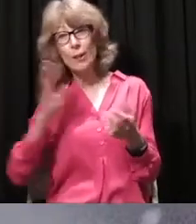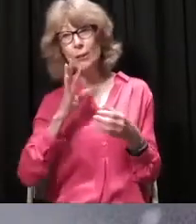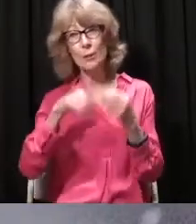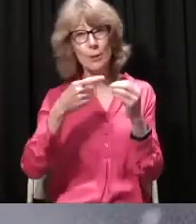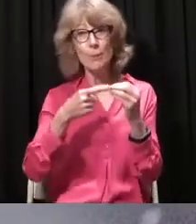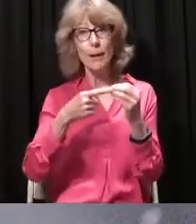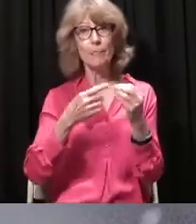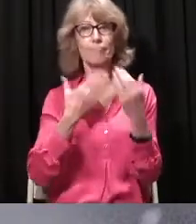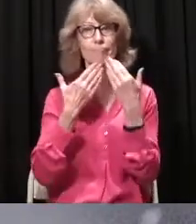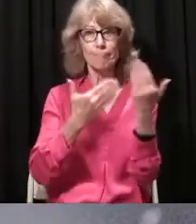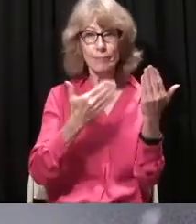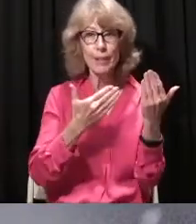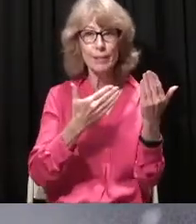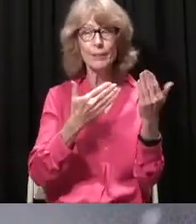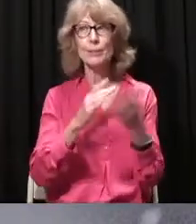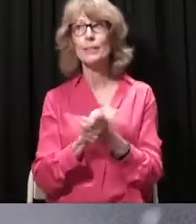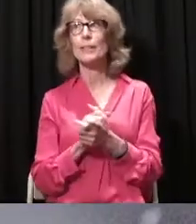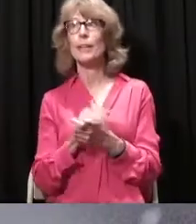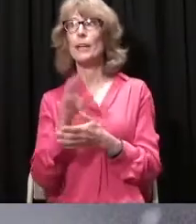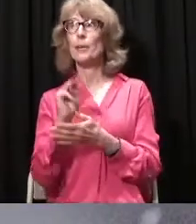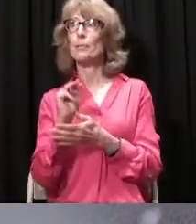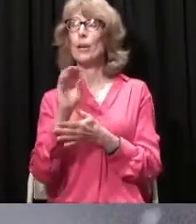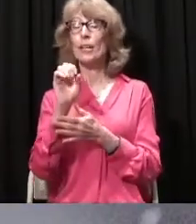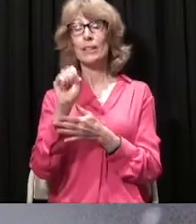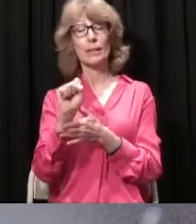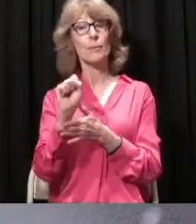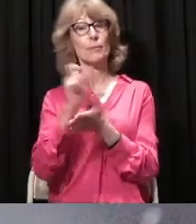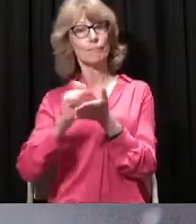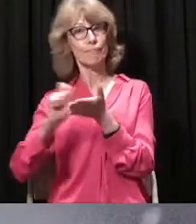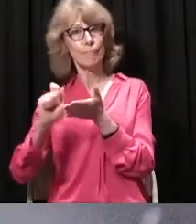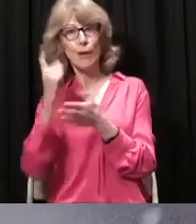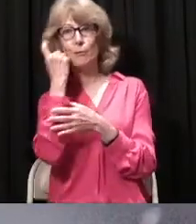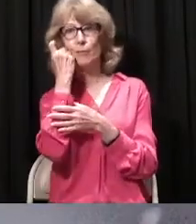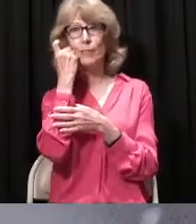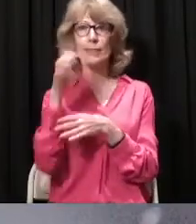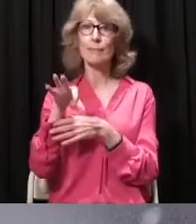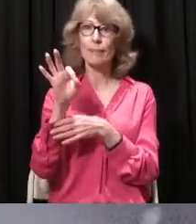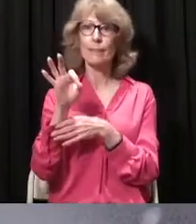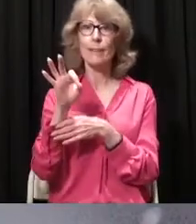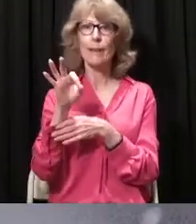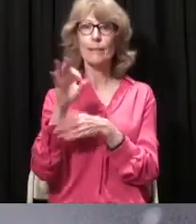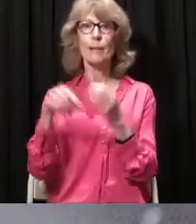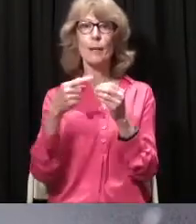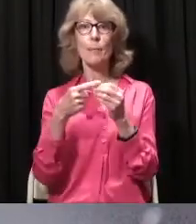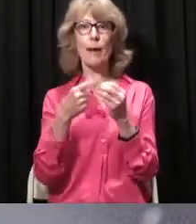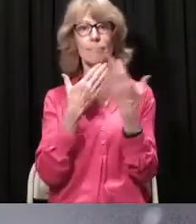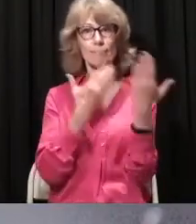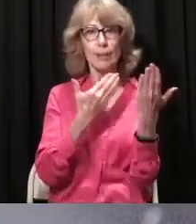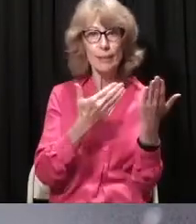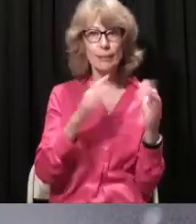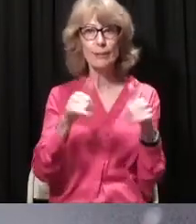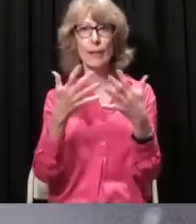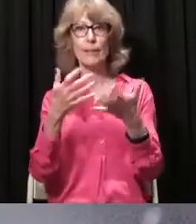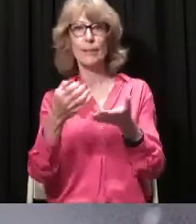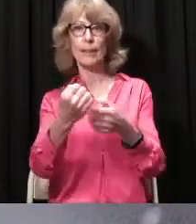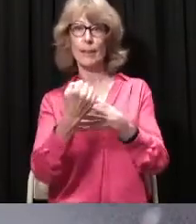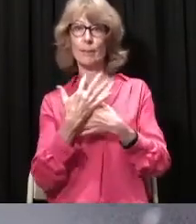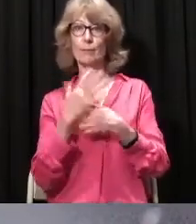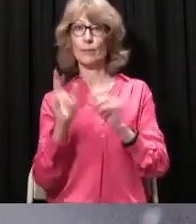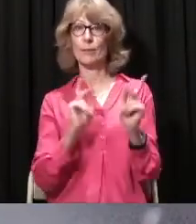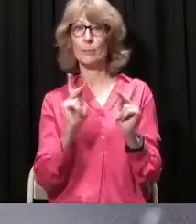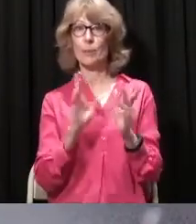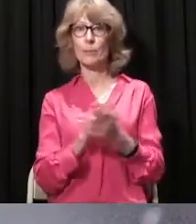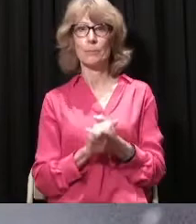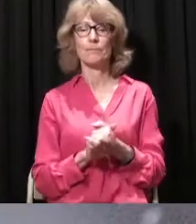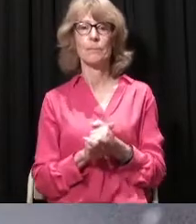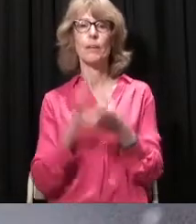of a story for everybody in my family. I told the story 7 years ago, but it fits so well with this sermon. I'm going to tell it again today.